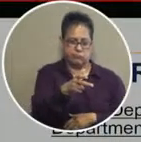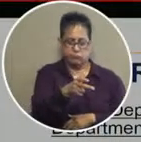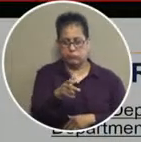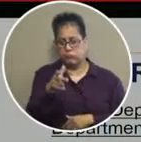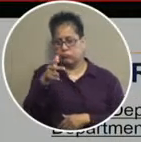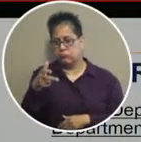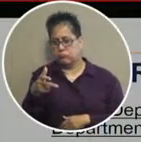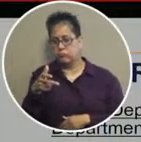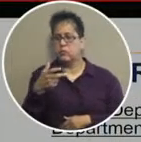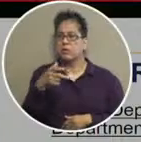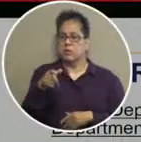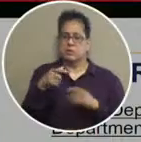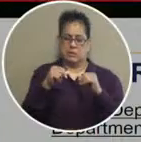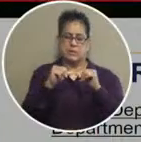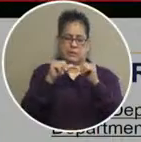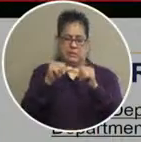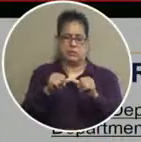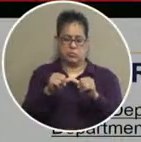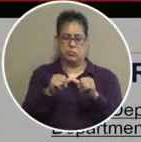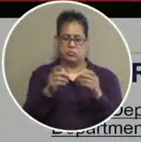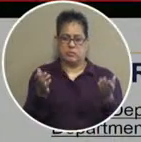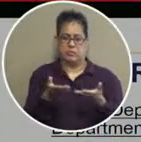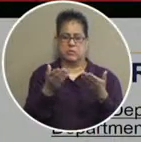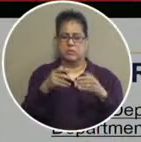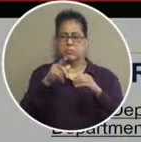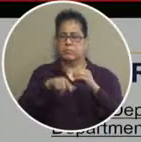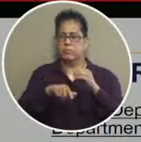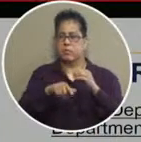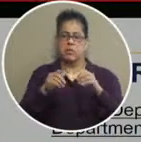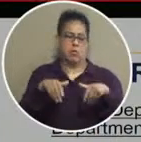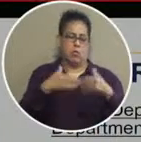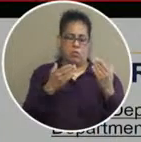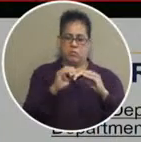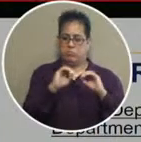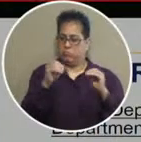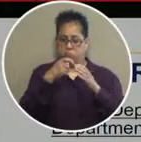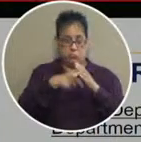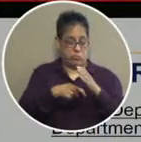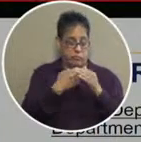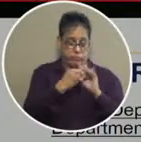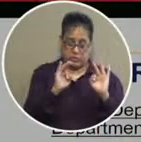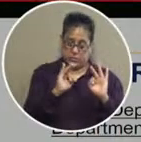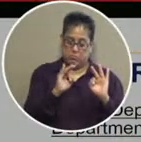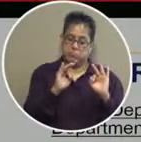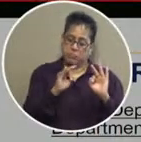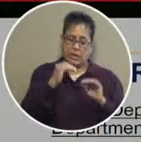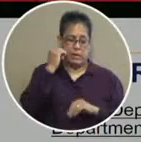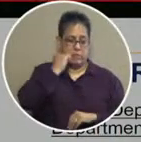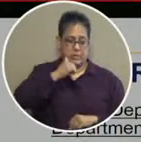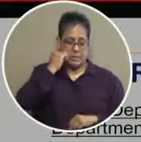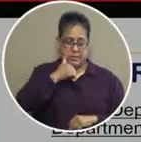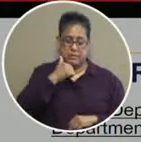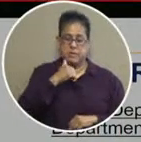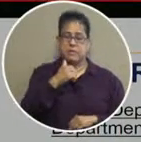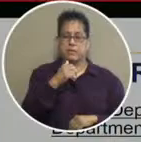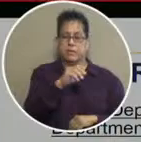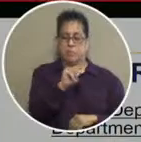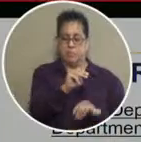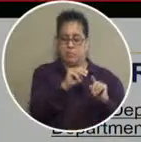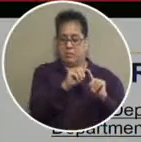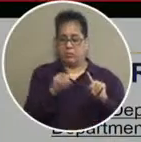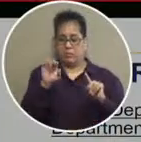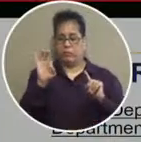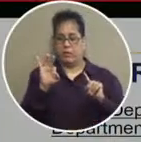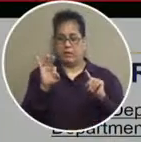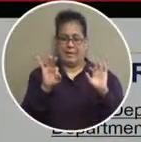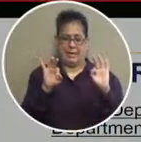that they continue to stay with us. They offer free of charge, again, testing every day, Monday through